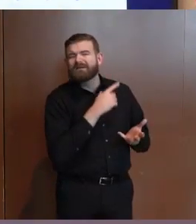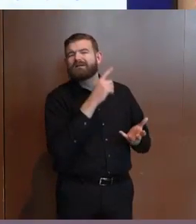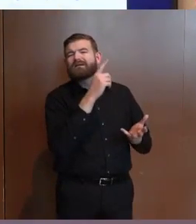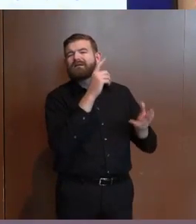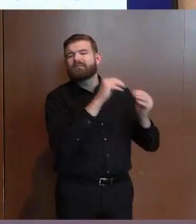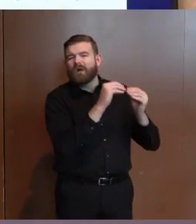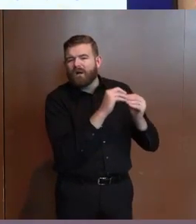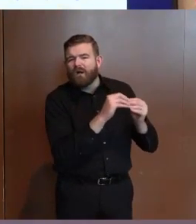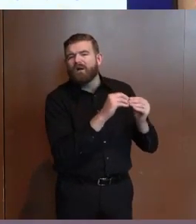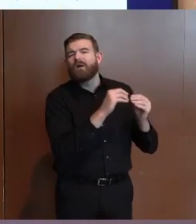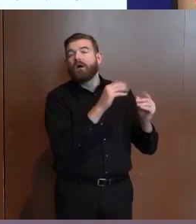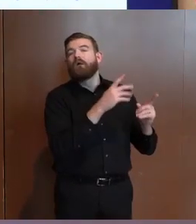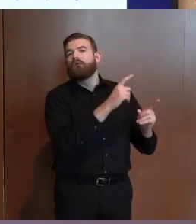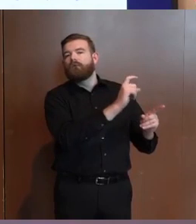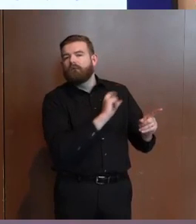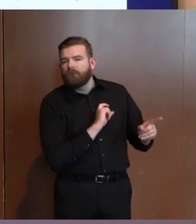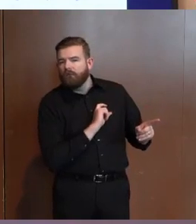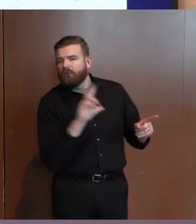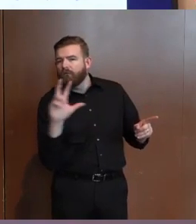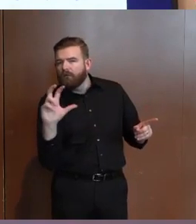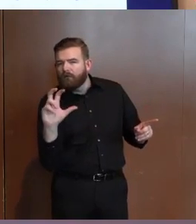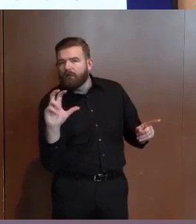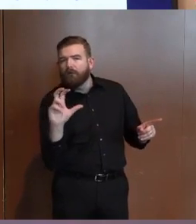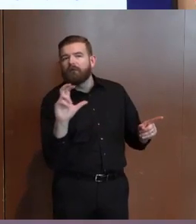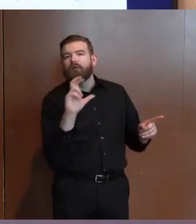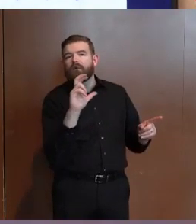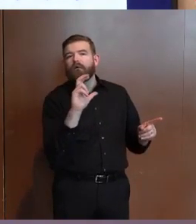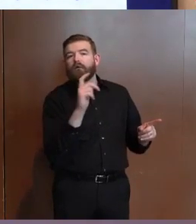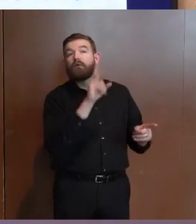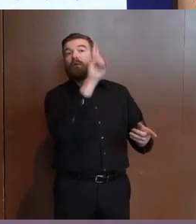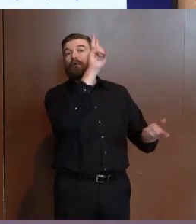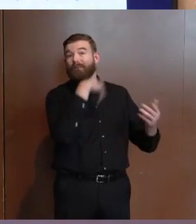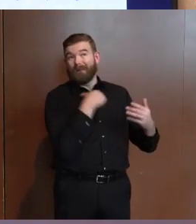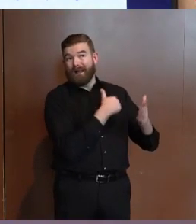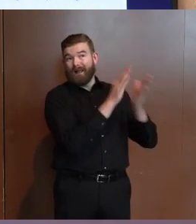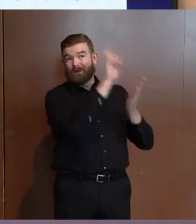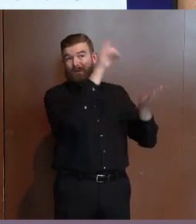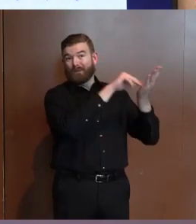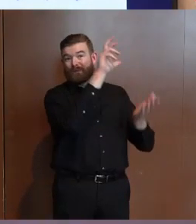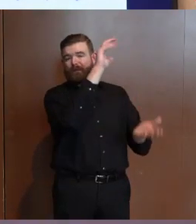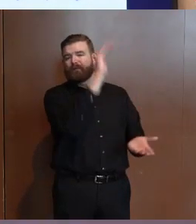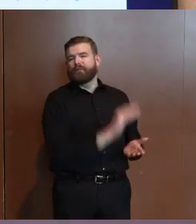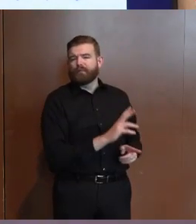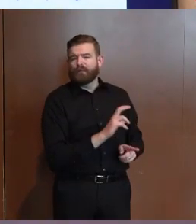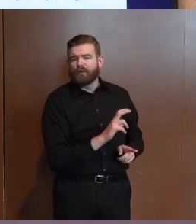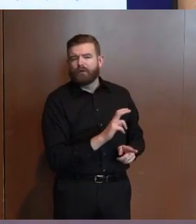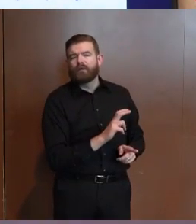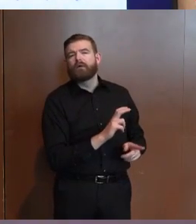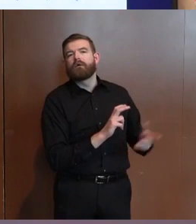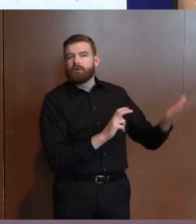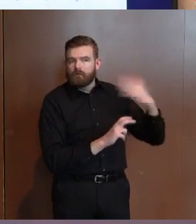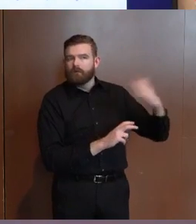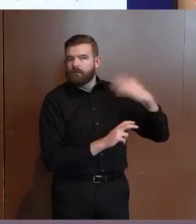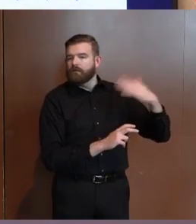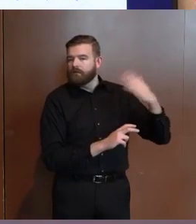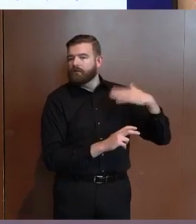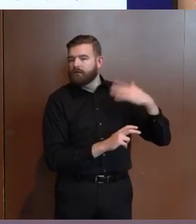in yesterday morning. I'm getting my days confused. Another 350 are on their way right now. So the federal outstanding